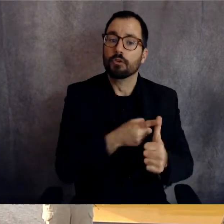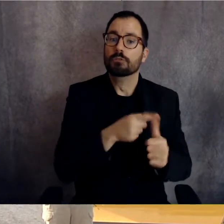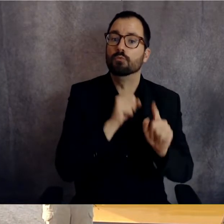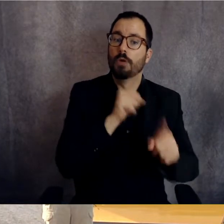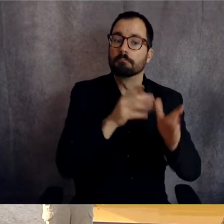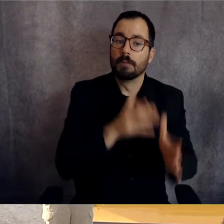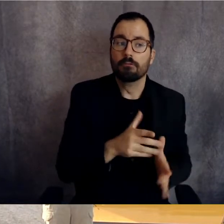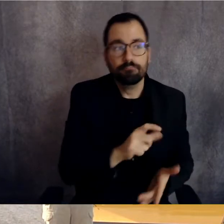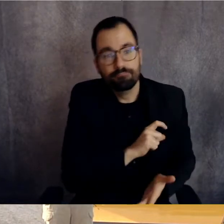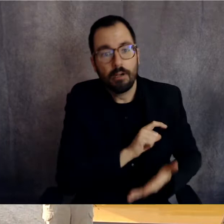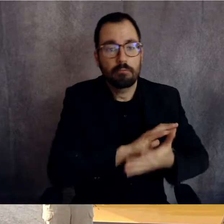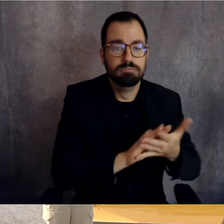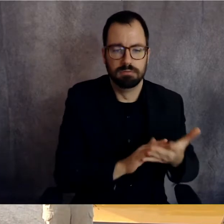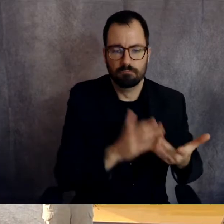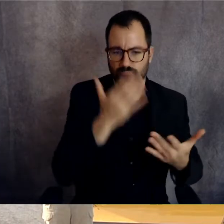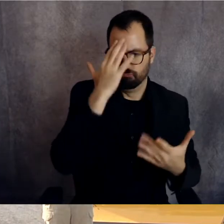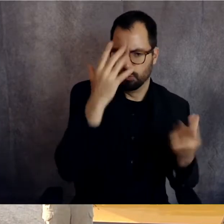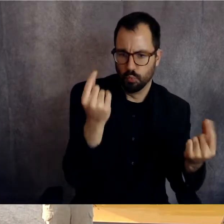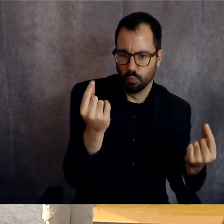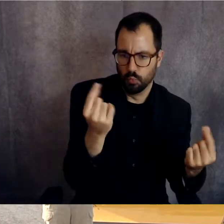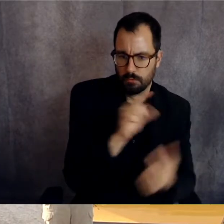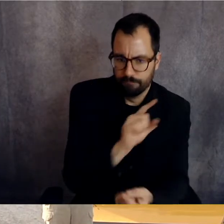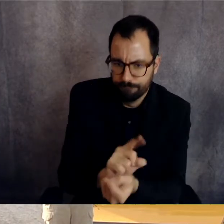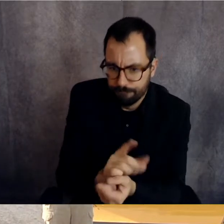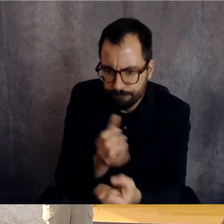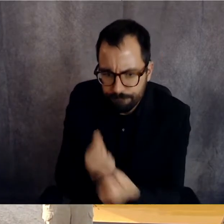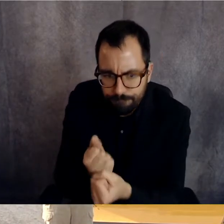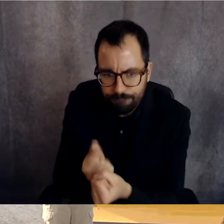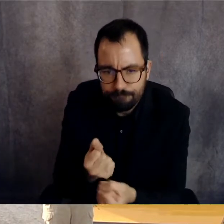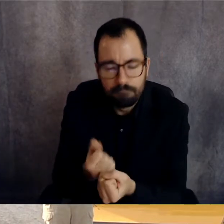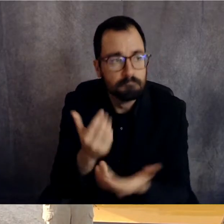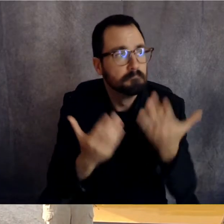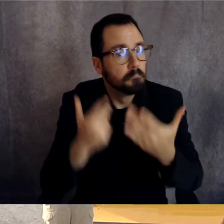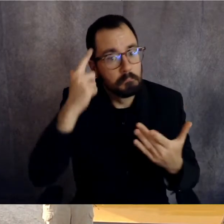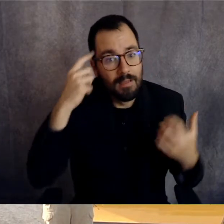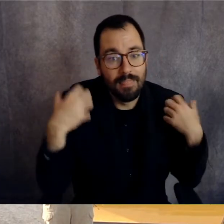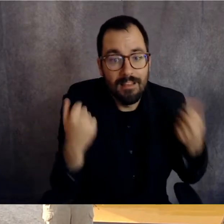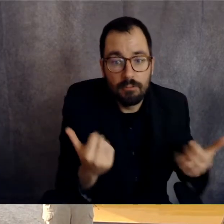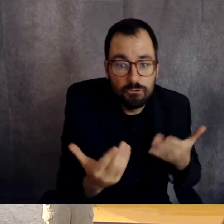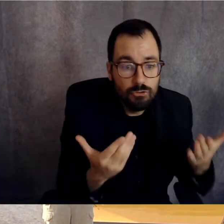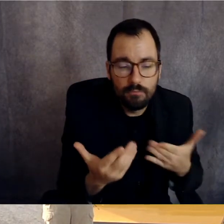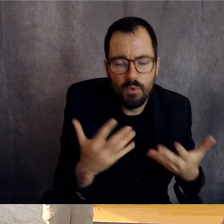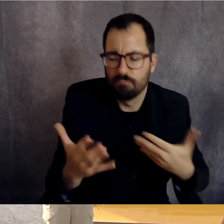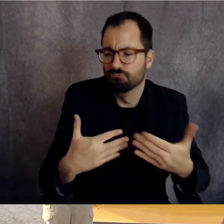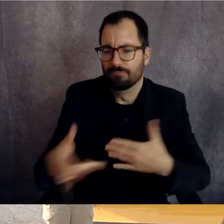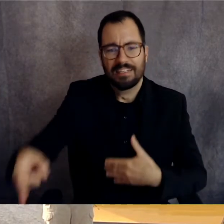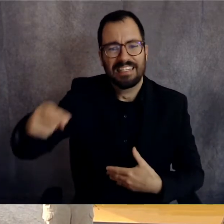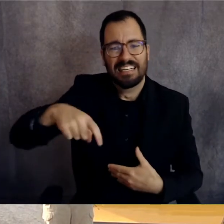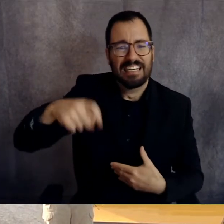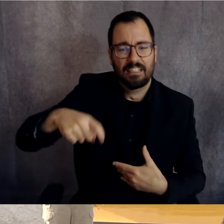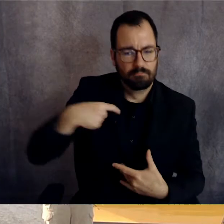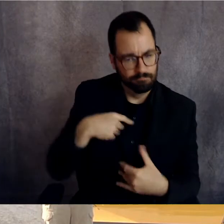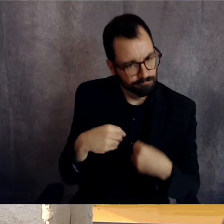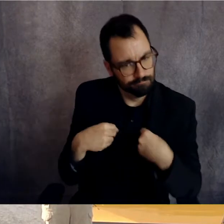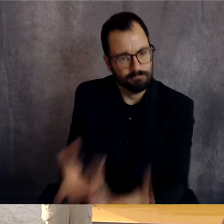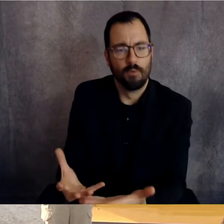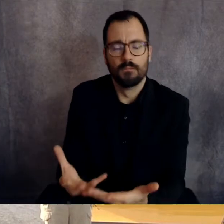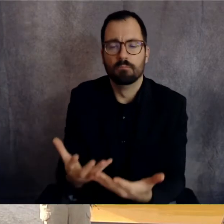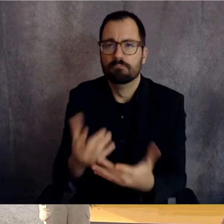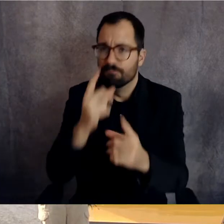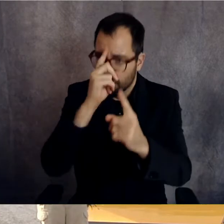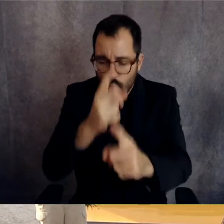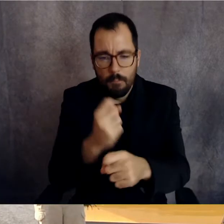to provide the help they need, the people that people need, whether it's mental health services or whatever it might be. We want to be able to make sure we keep people